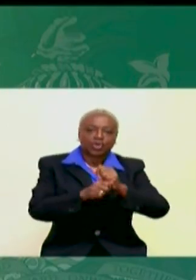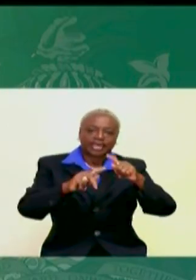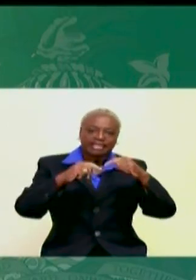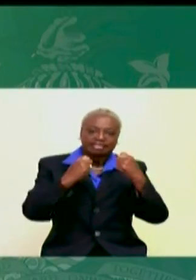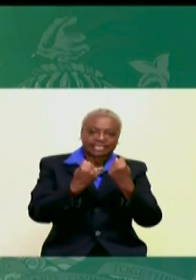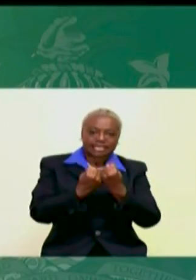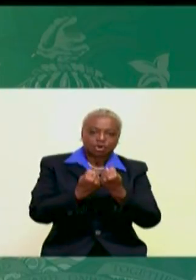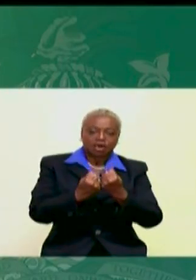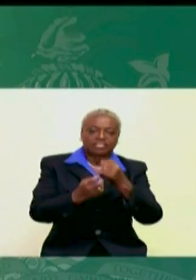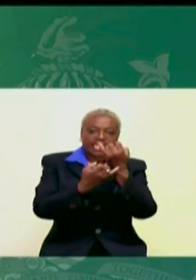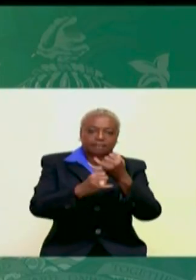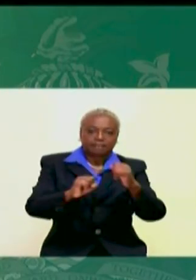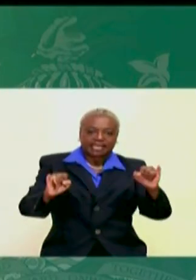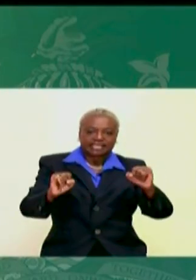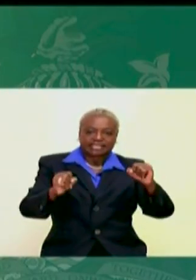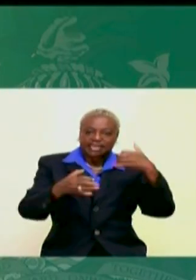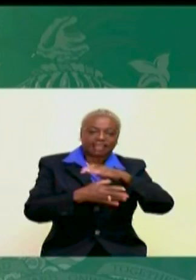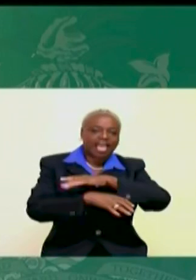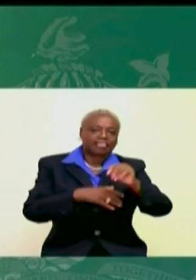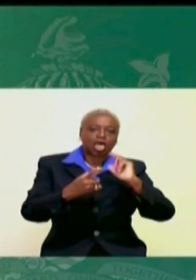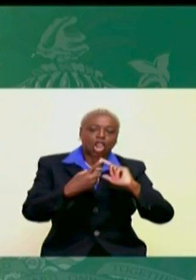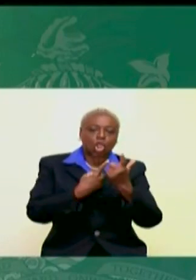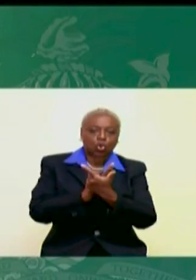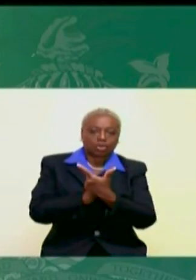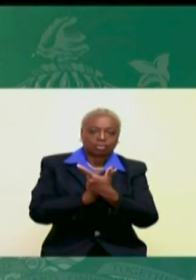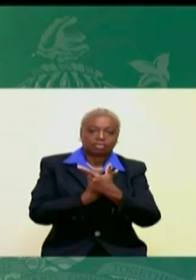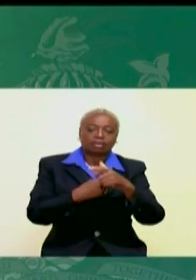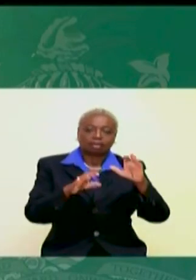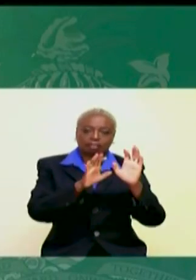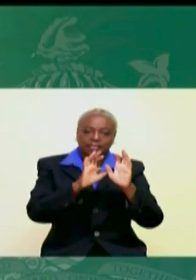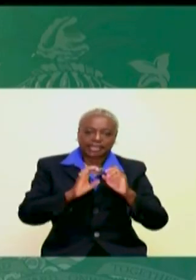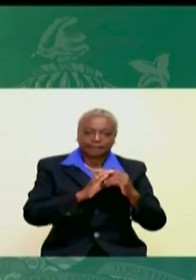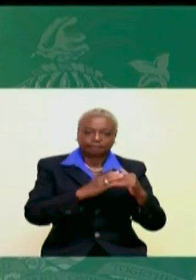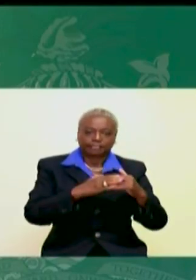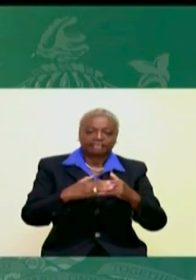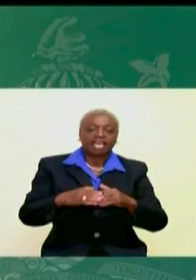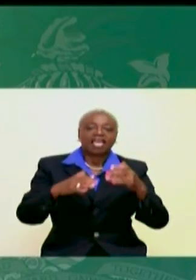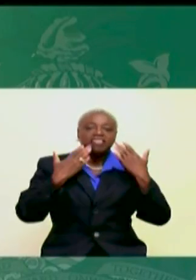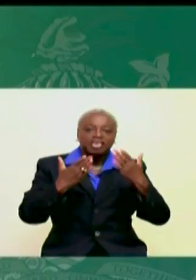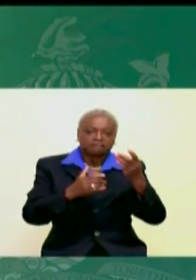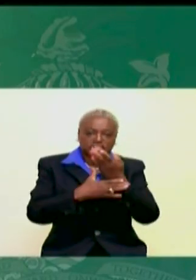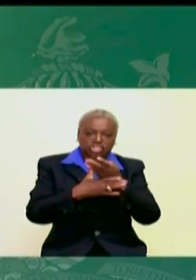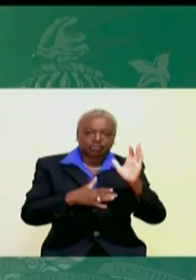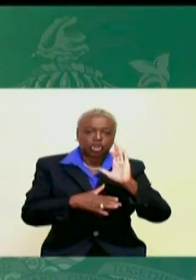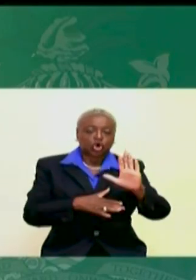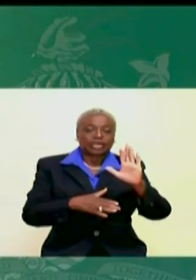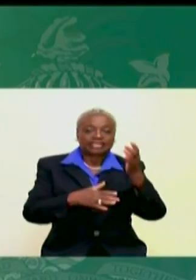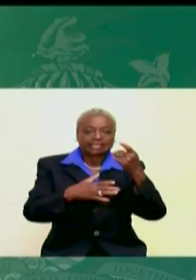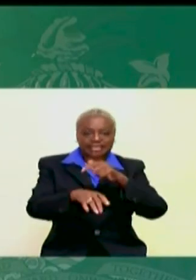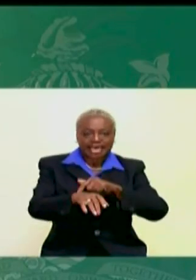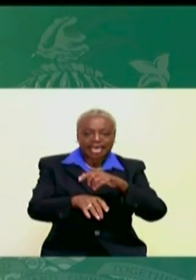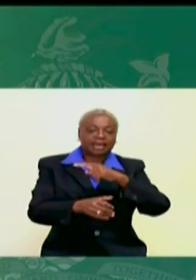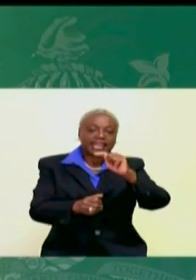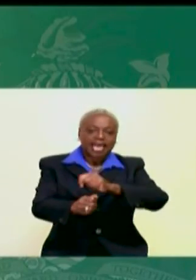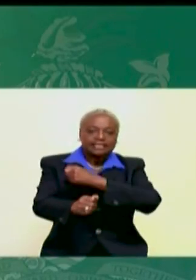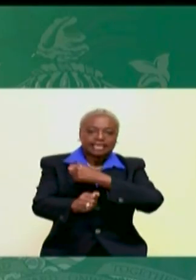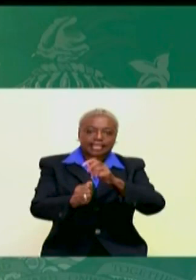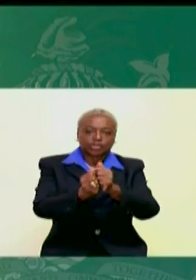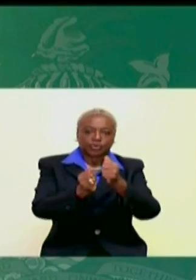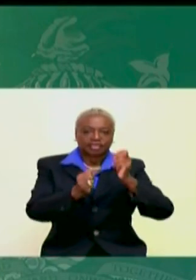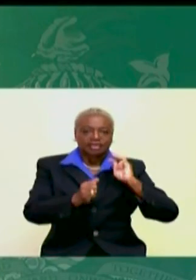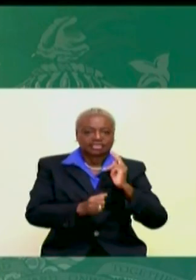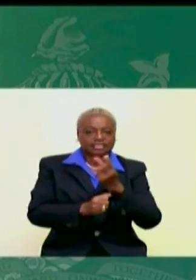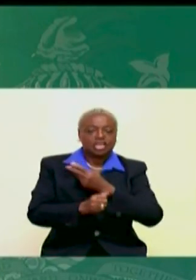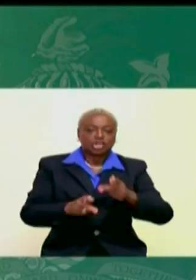Independent Secretariat and the local organizing committee. Thank you for sharing your time and talents with us to present